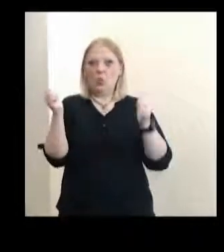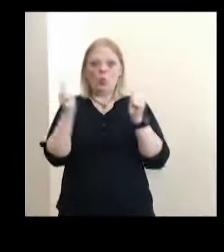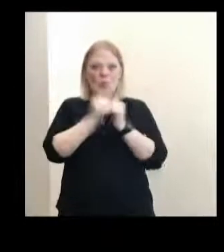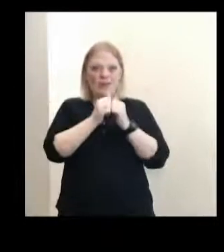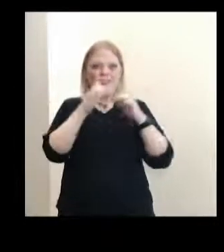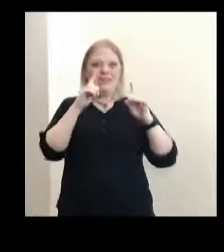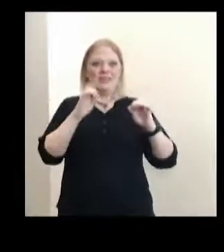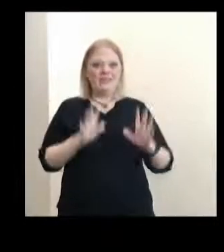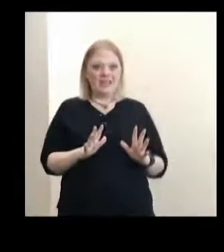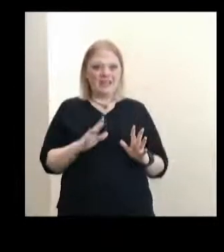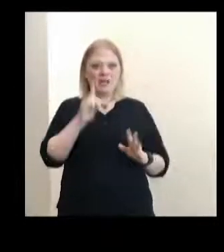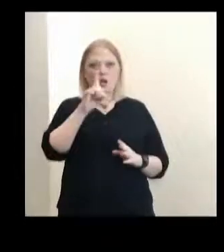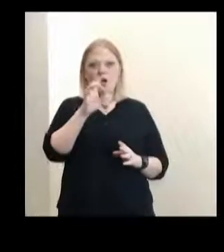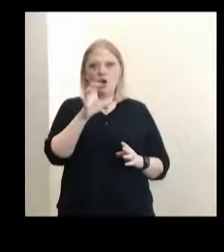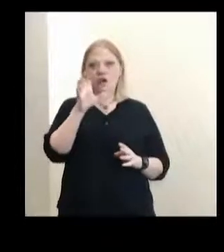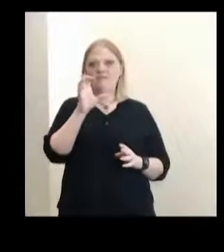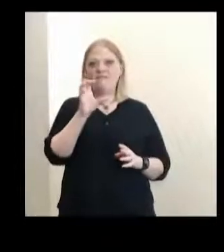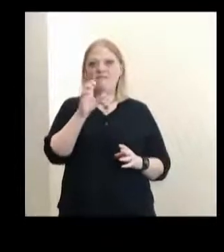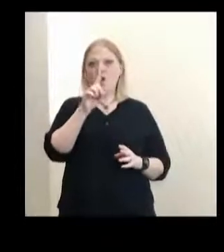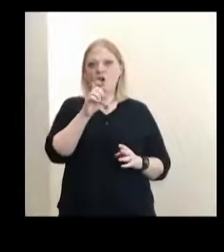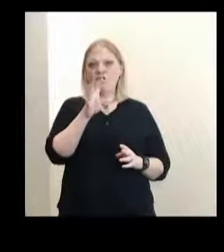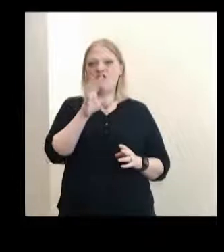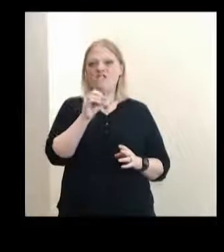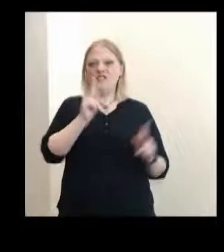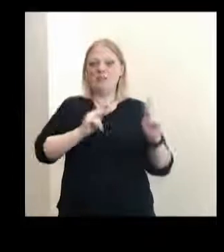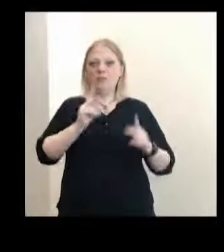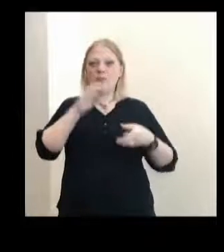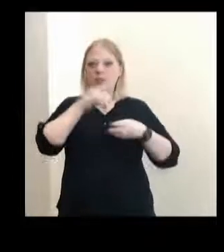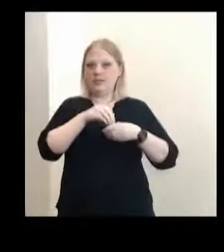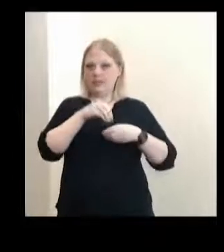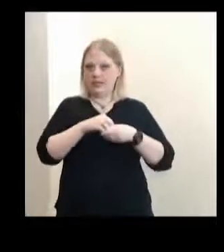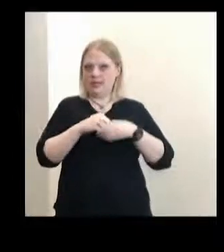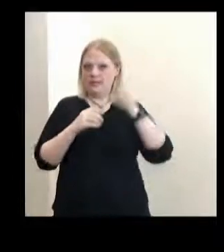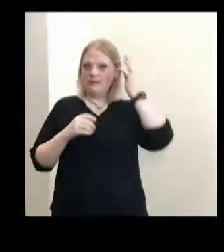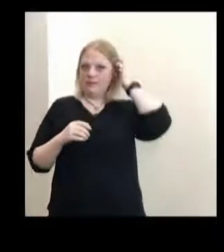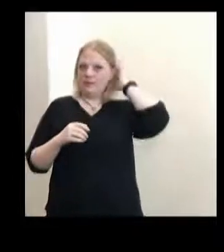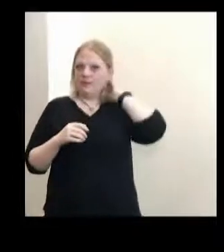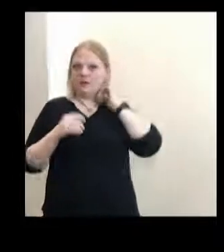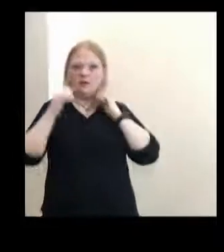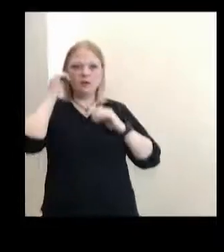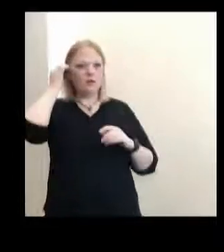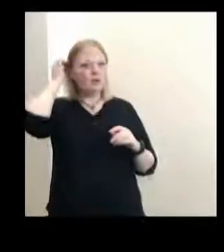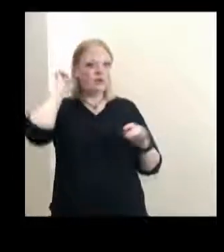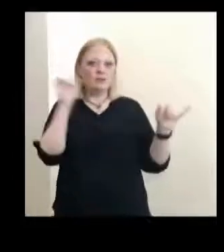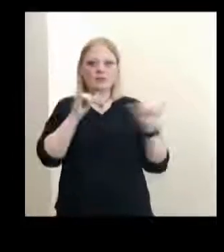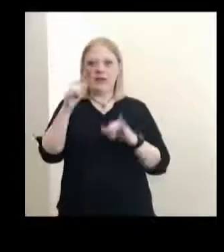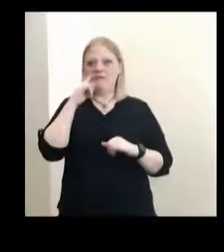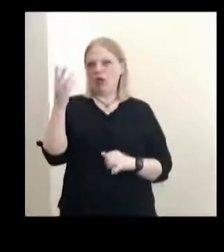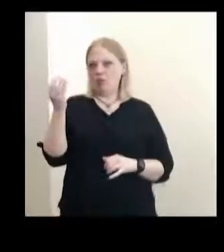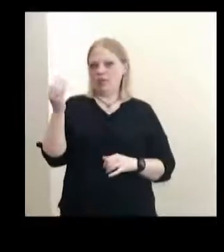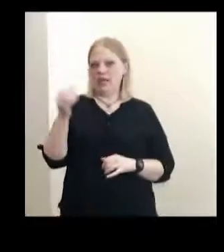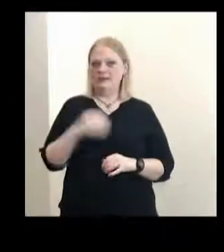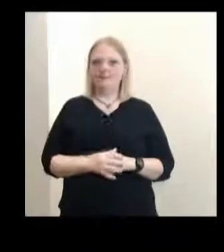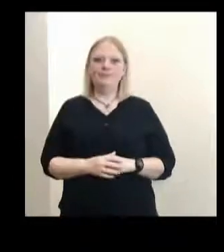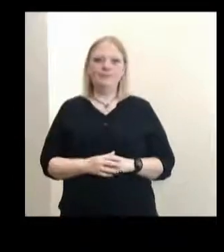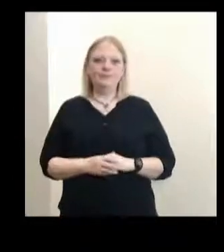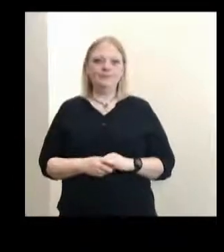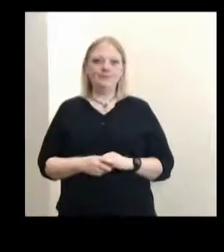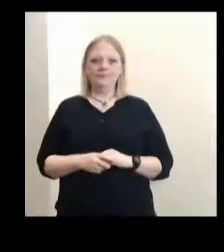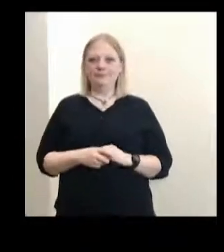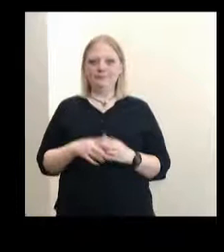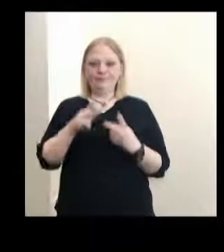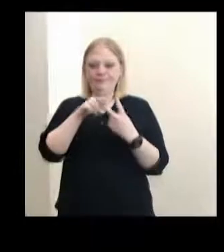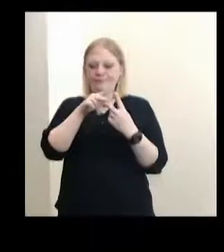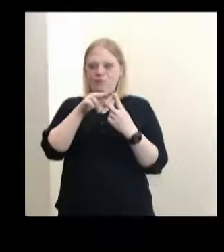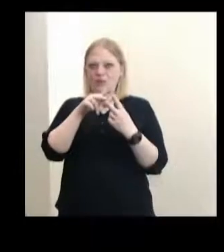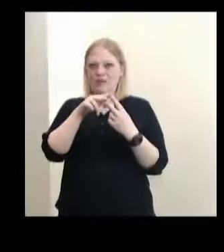testing can be up to 150 people indoors and the same outdoors. Or, so whichever is